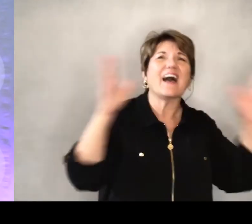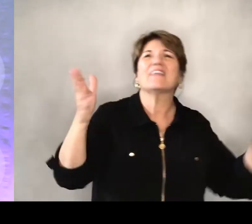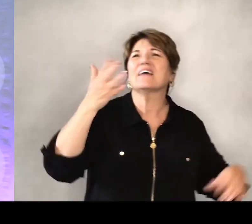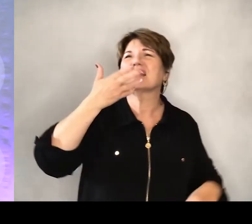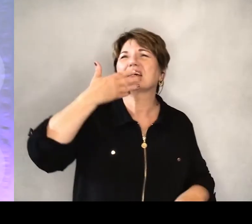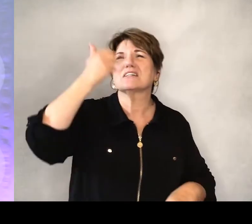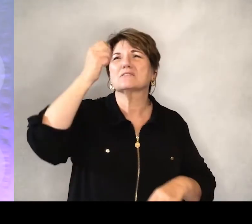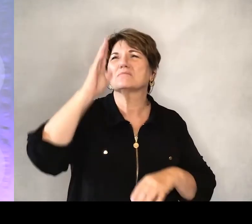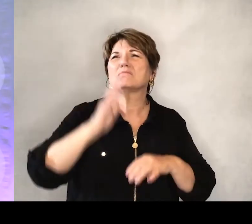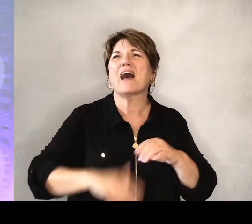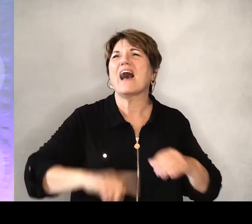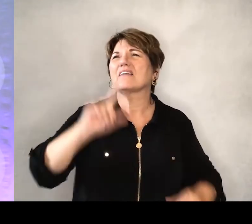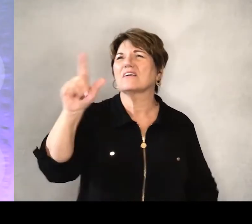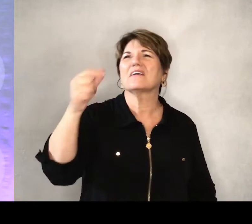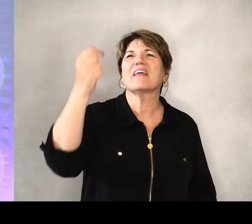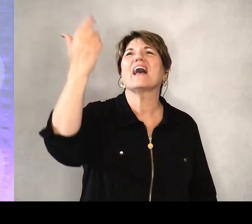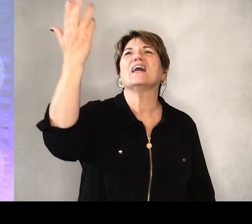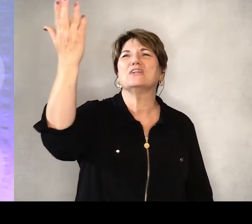nothing.